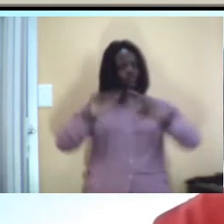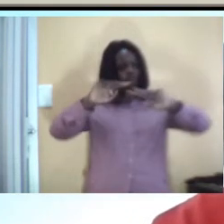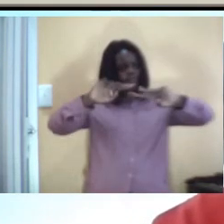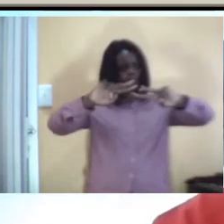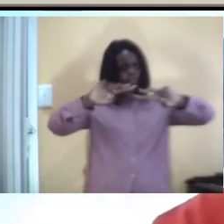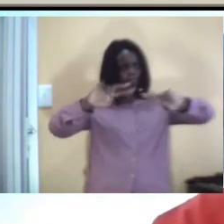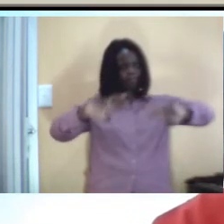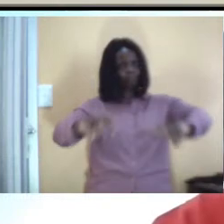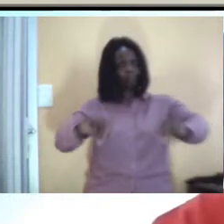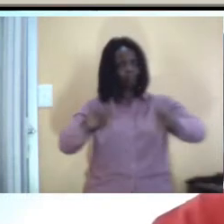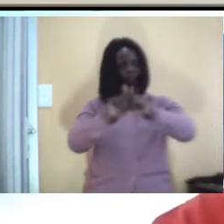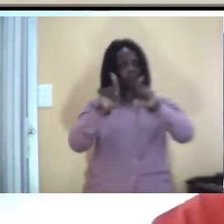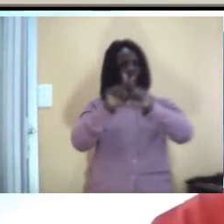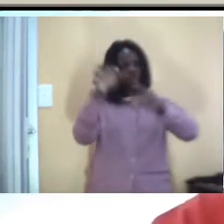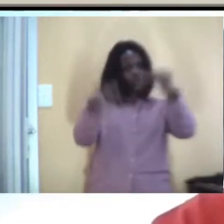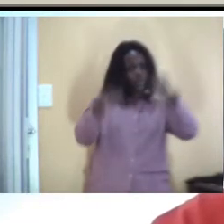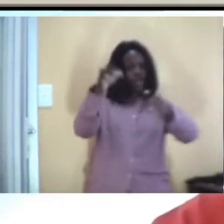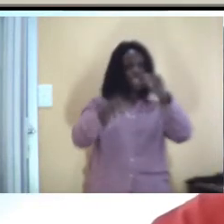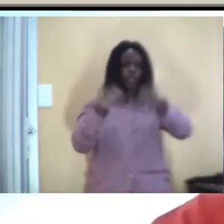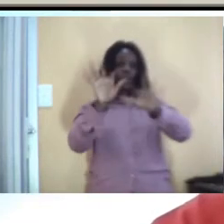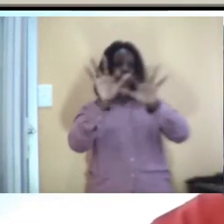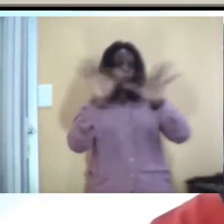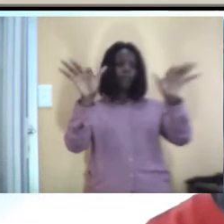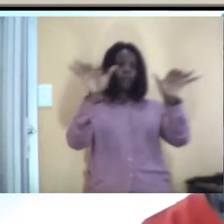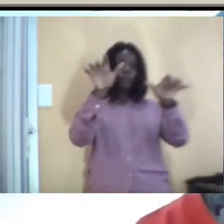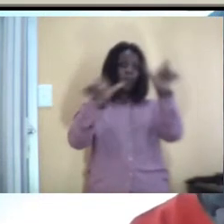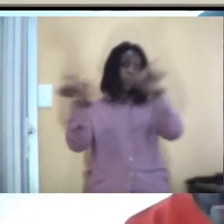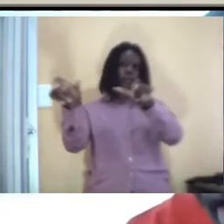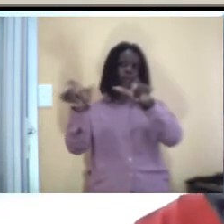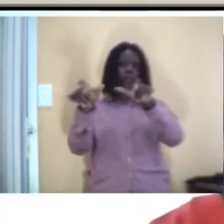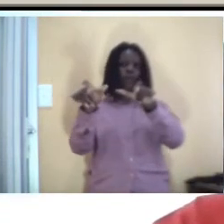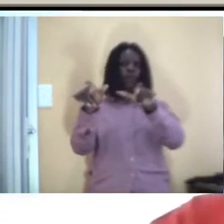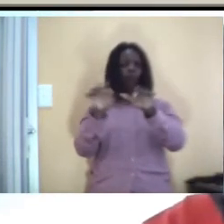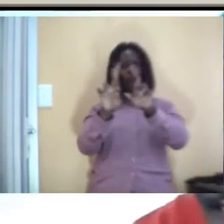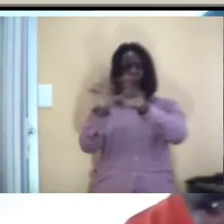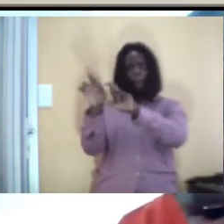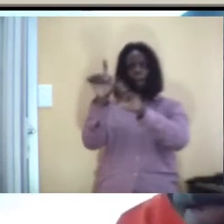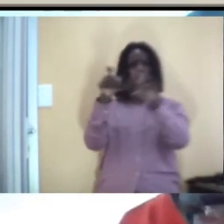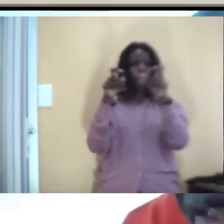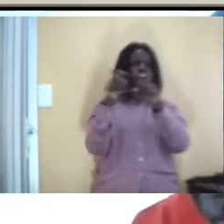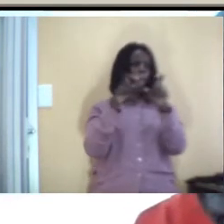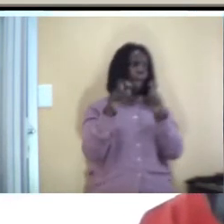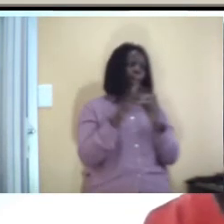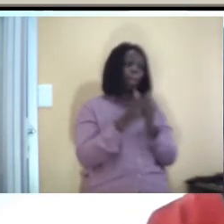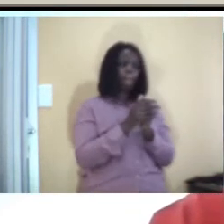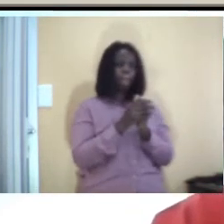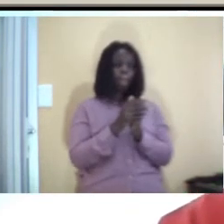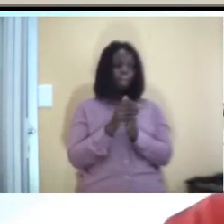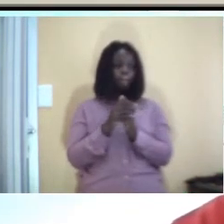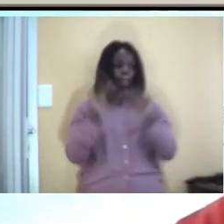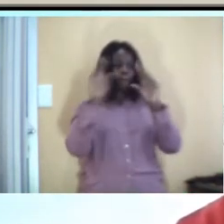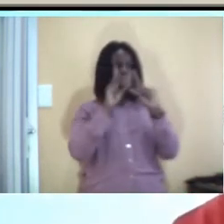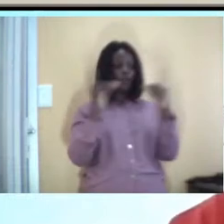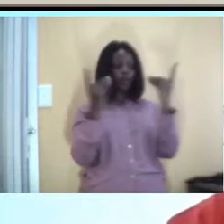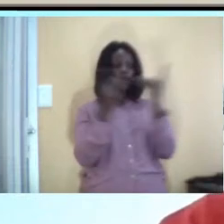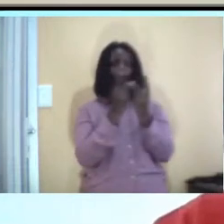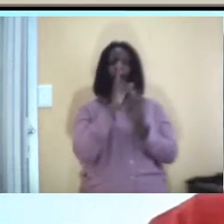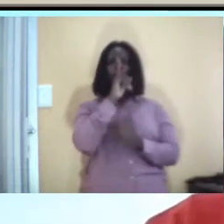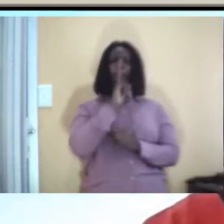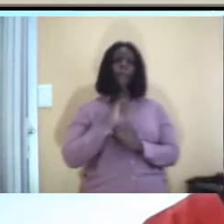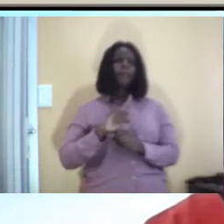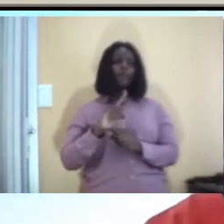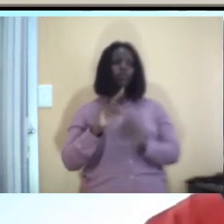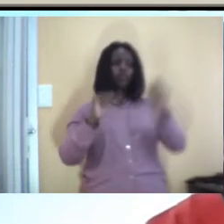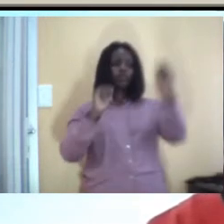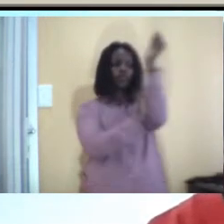scrutinize and judge those entrusted with governance. The silence of the department in restructuring